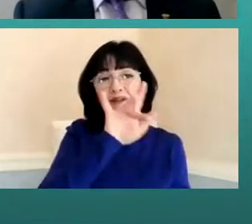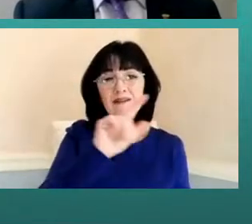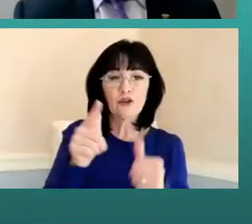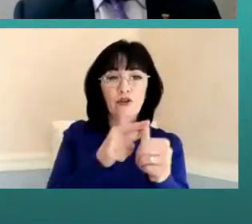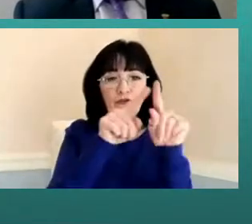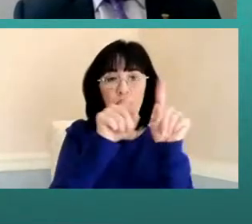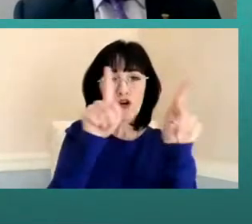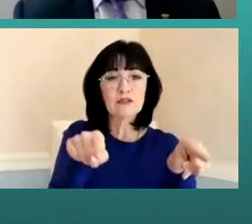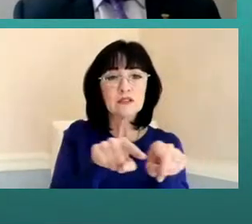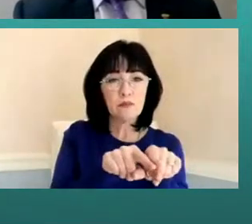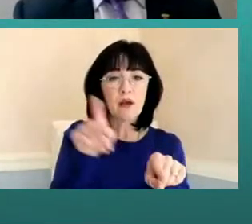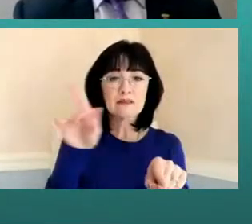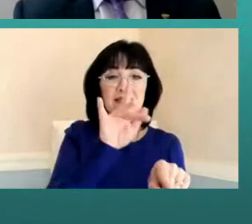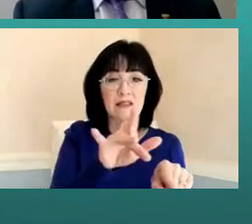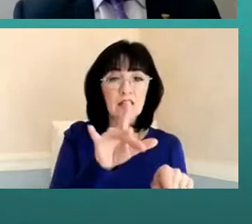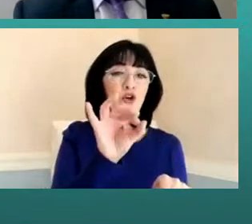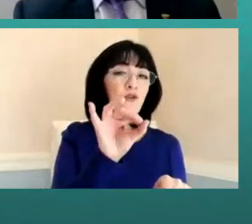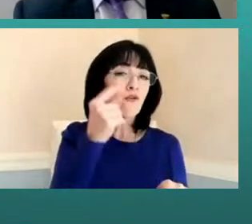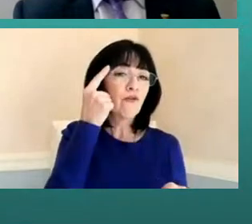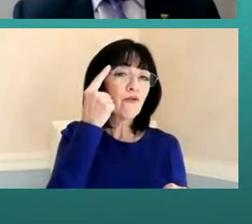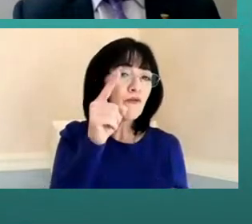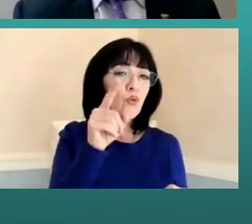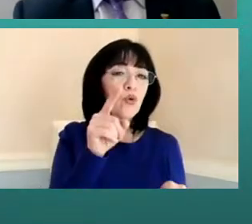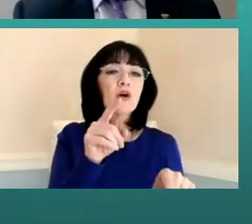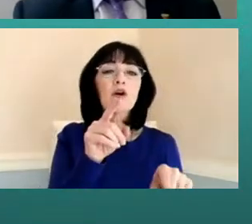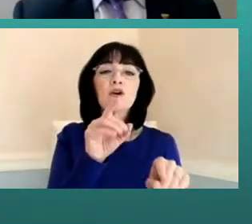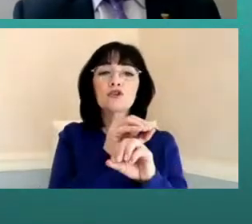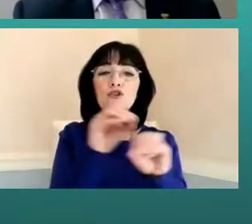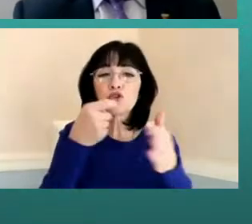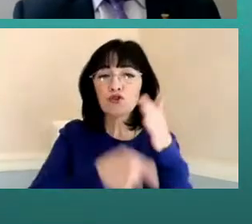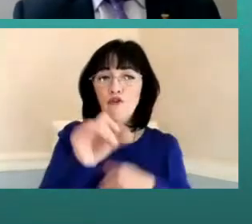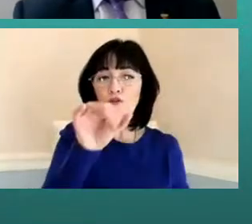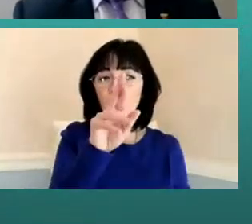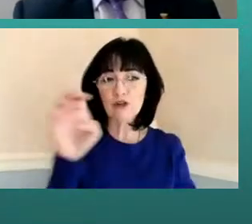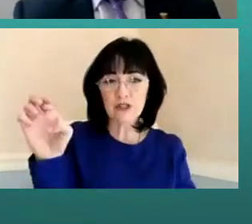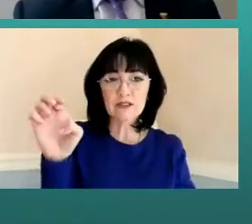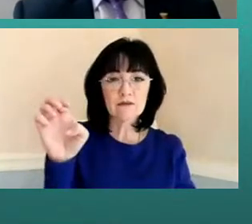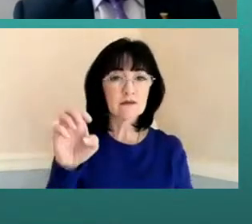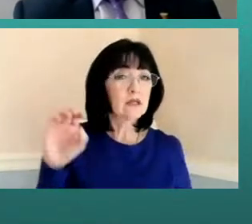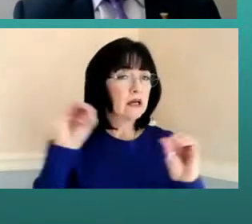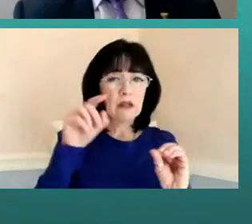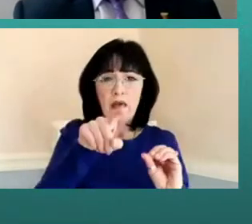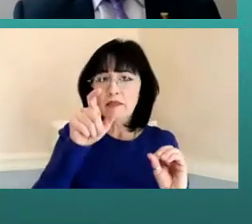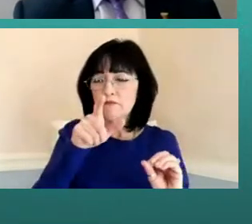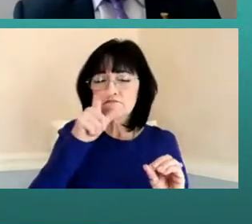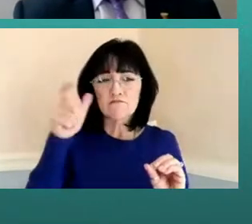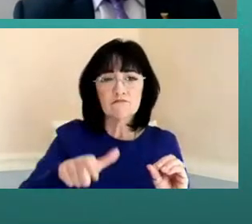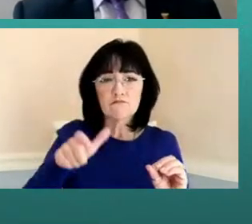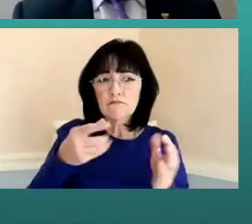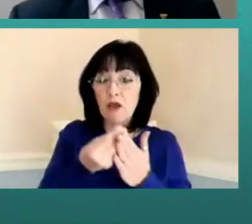for free with your code. There is nothing for you to purchase. Next slide.